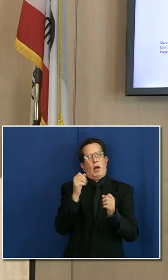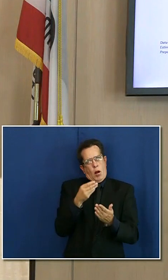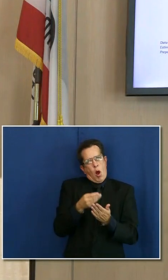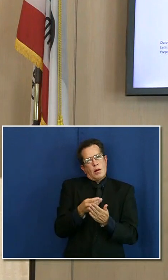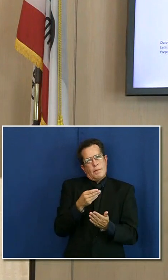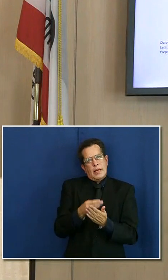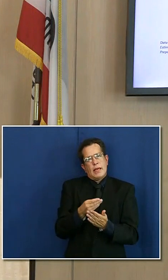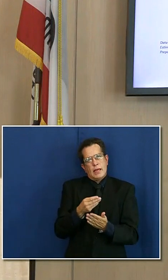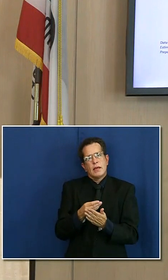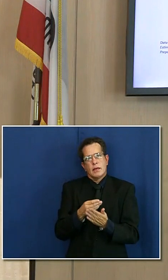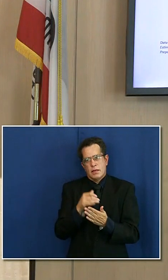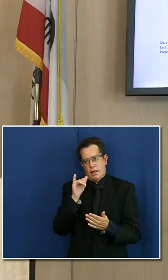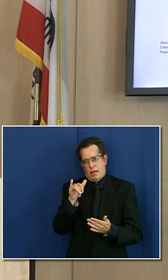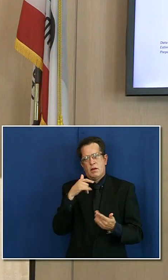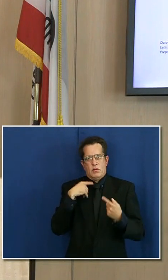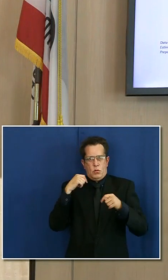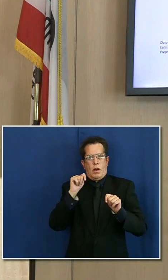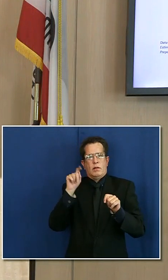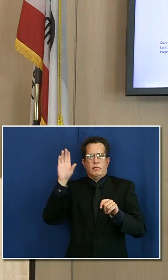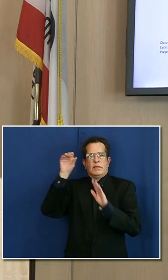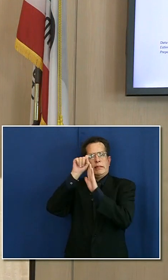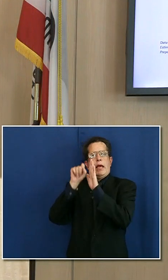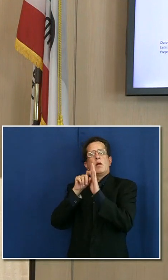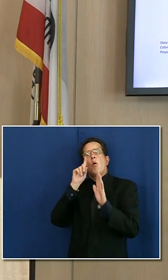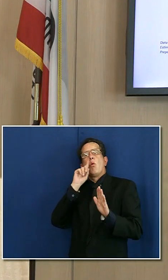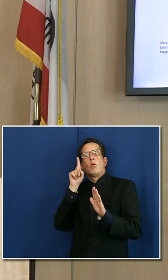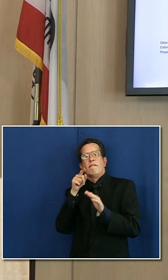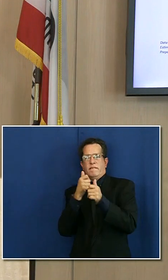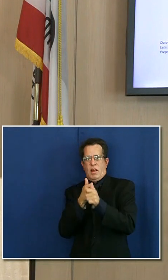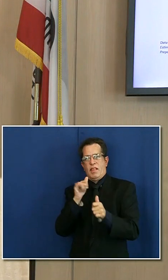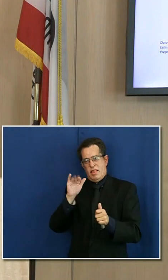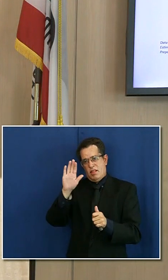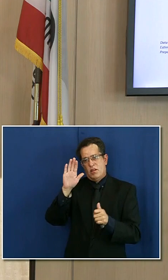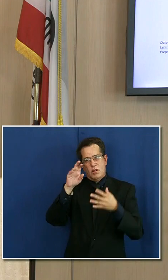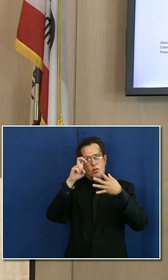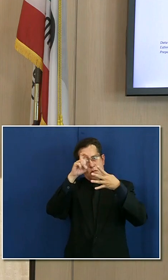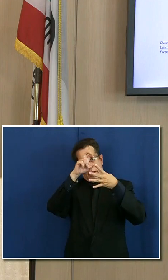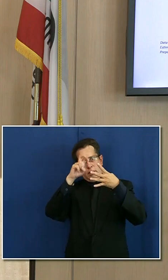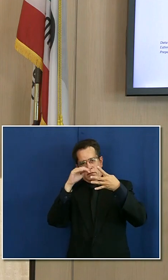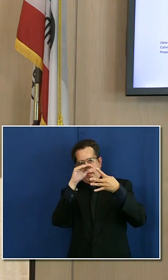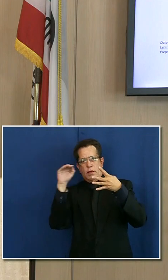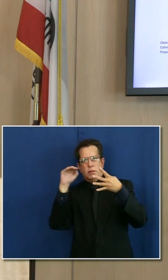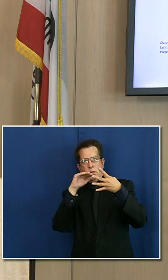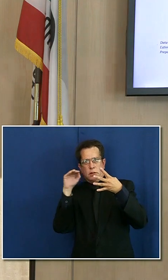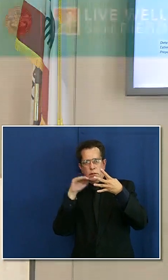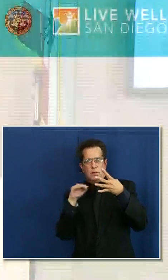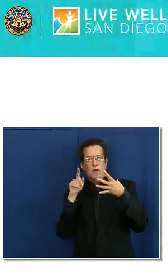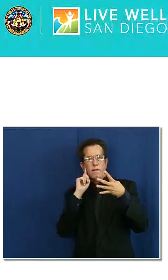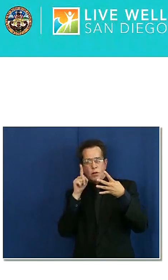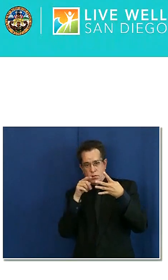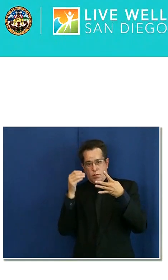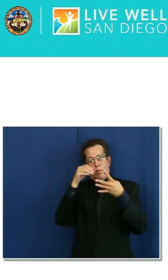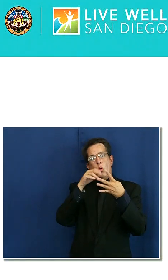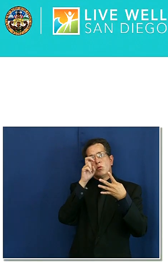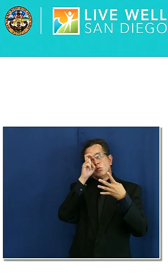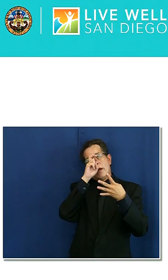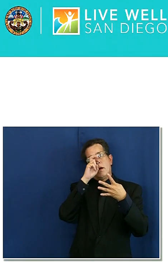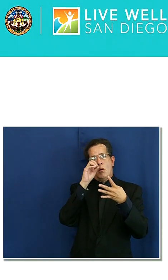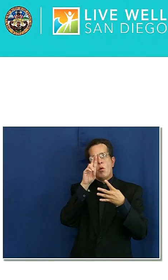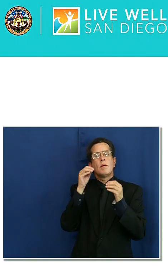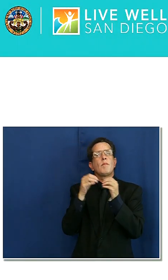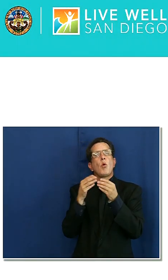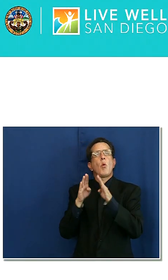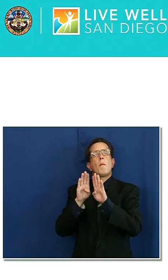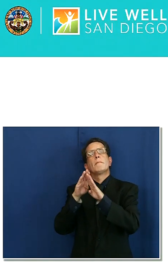to reduce COVID-19 in the state and consists of revised criteria for loosening and tightening